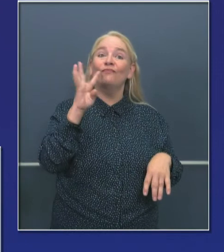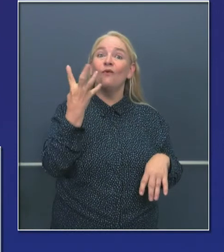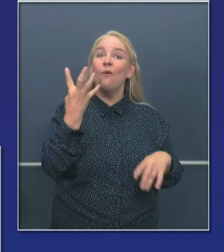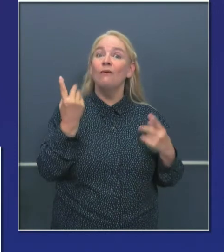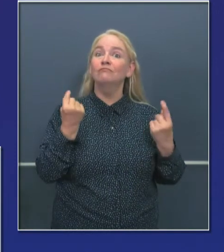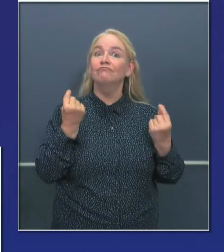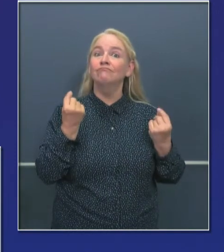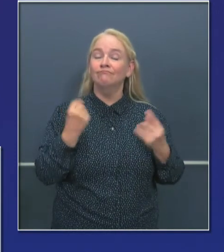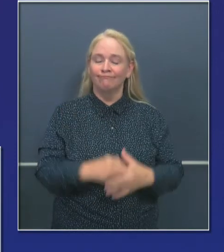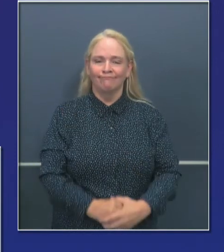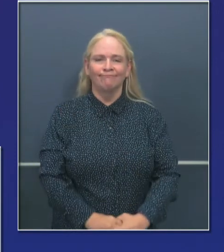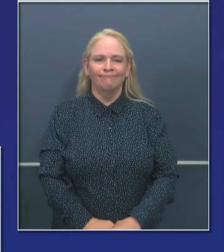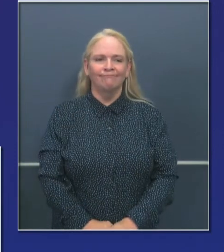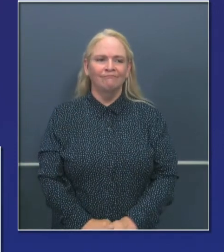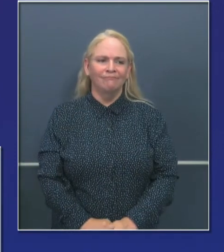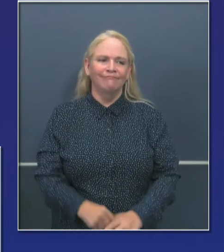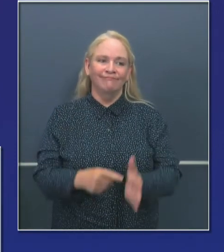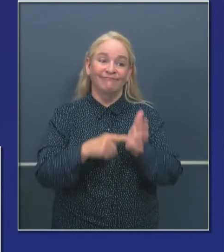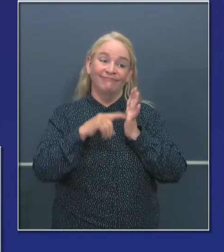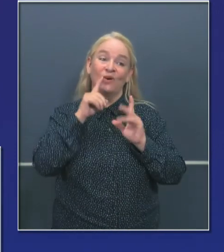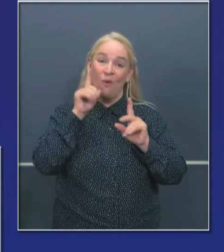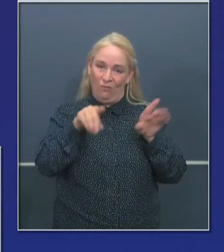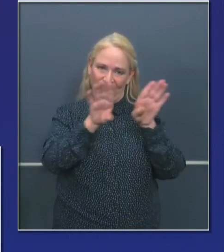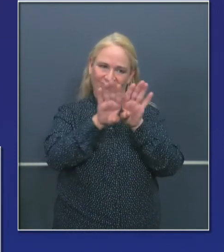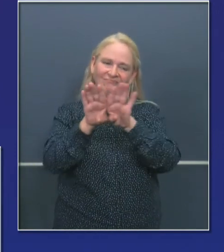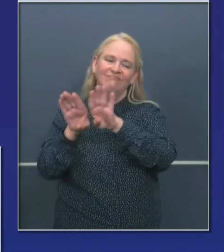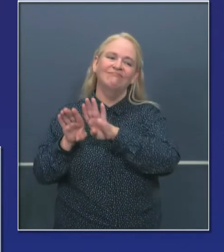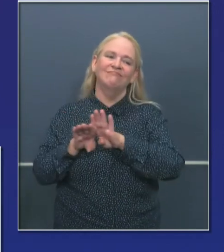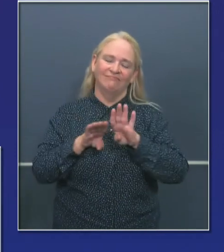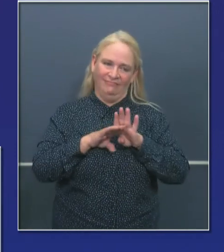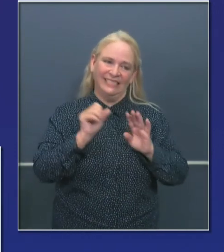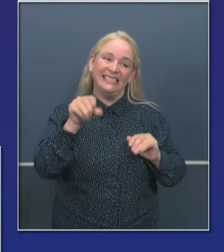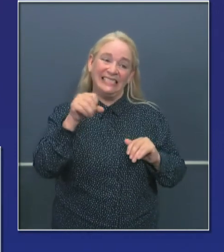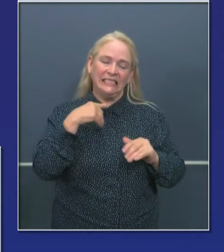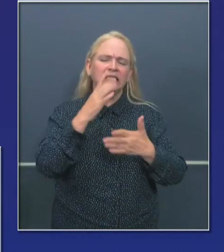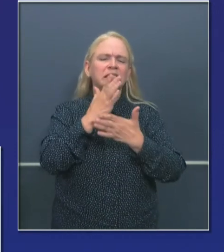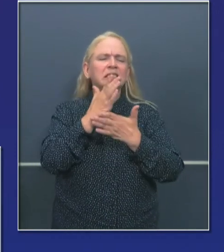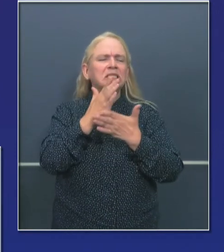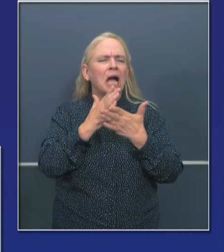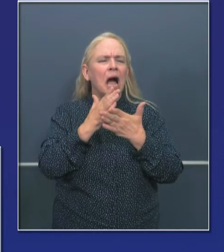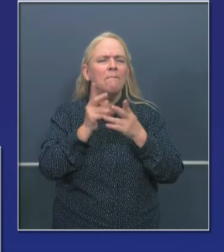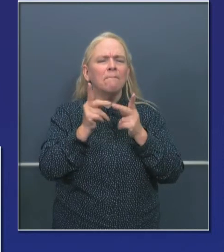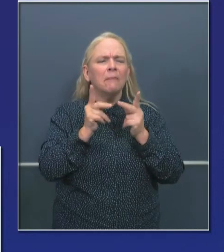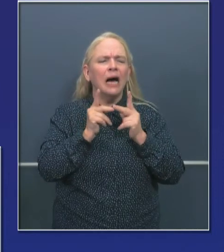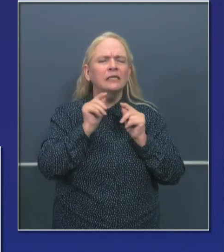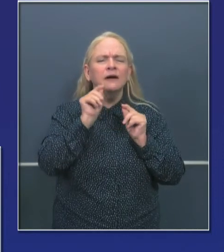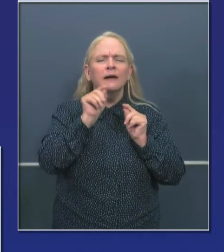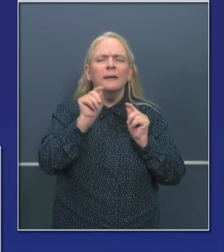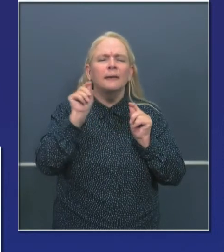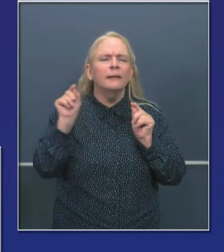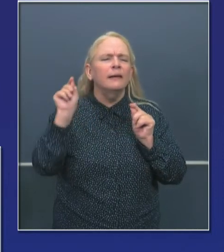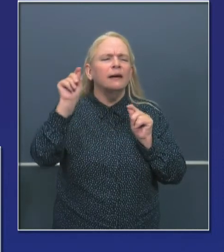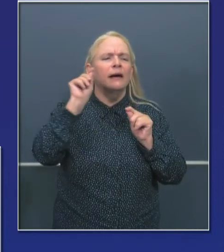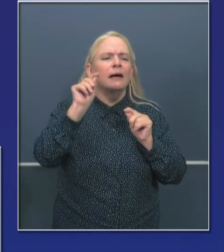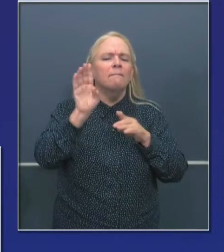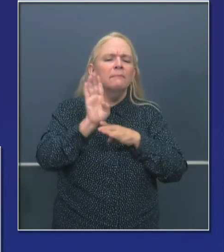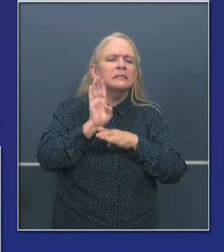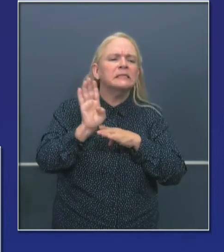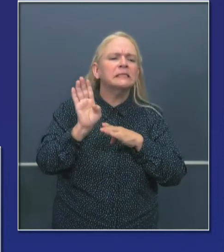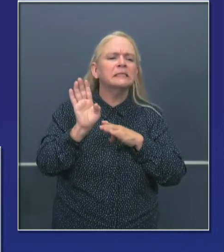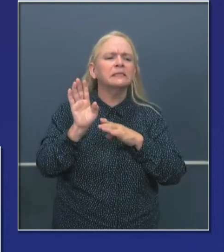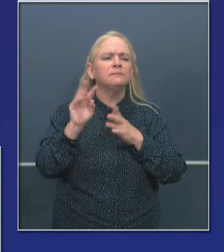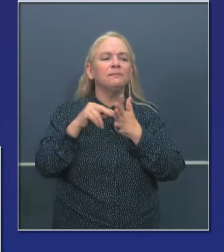mandatory closures as it relates to certain activities within sectors, within businesses.